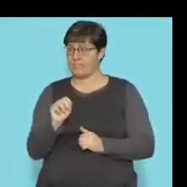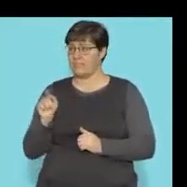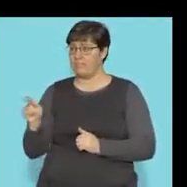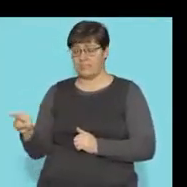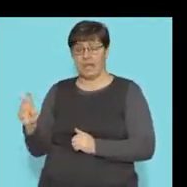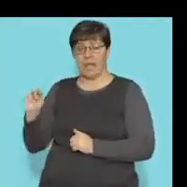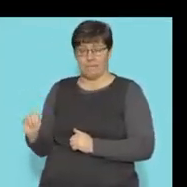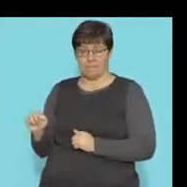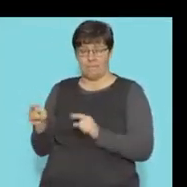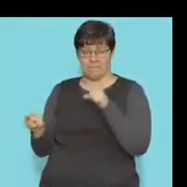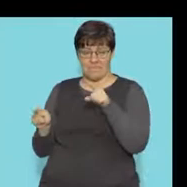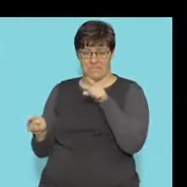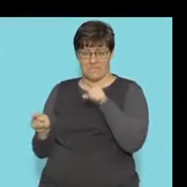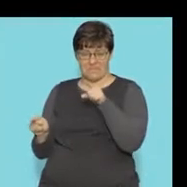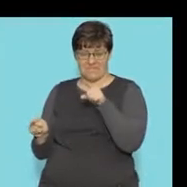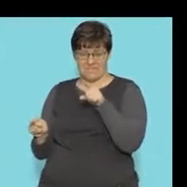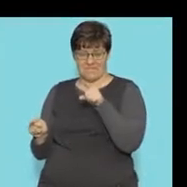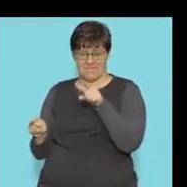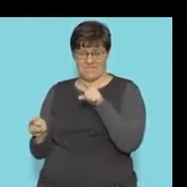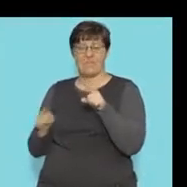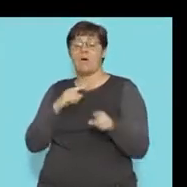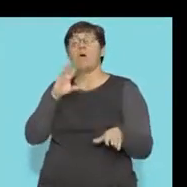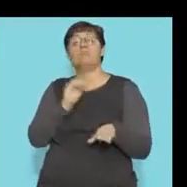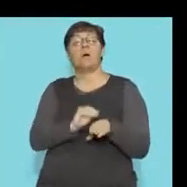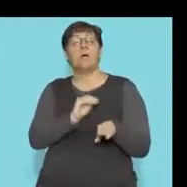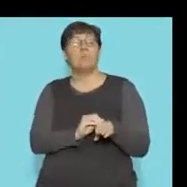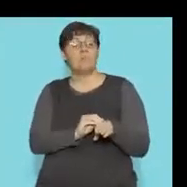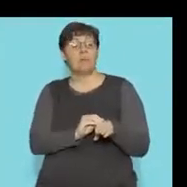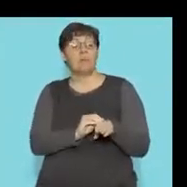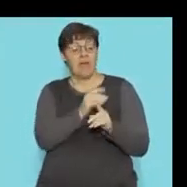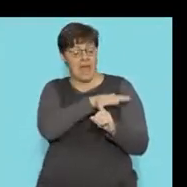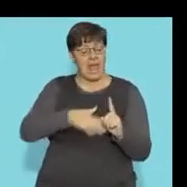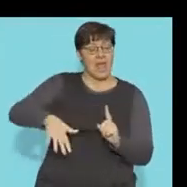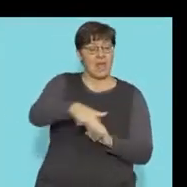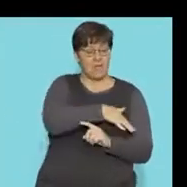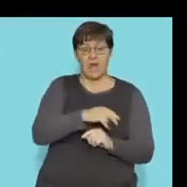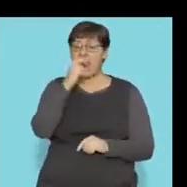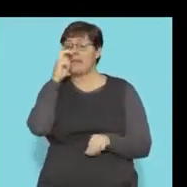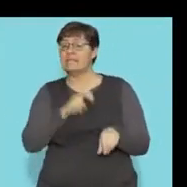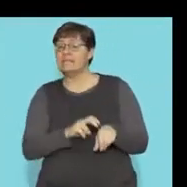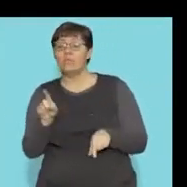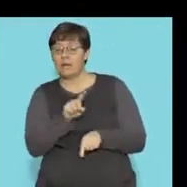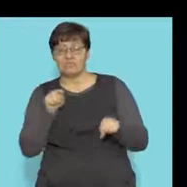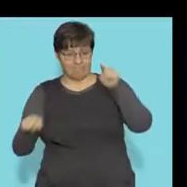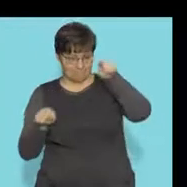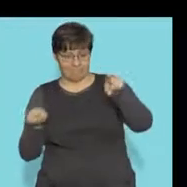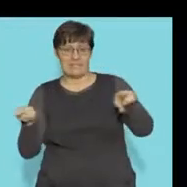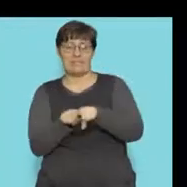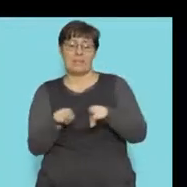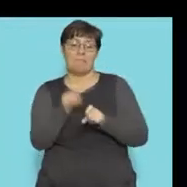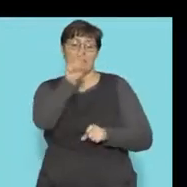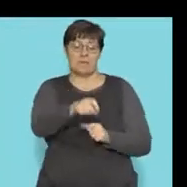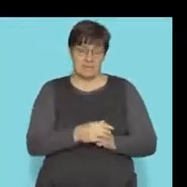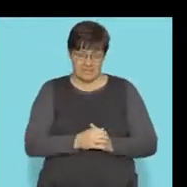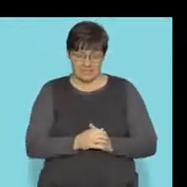and meters. But when I'm working with a problem where I'm working out the area, I need it to be in the same units.